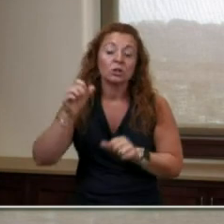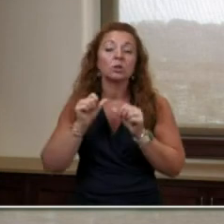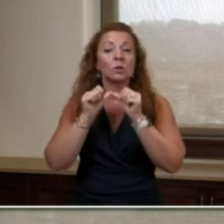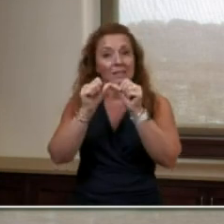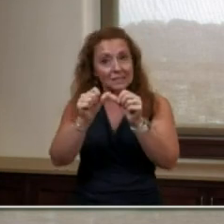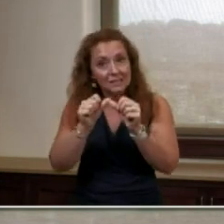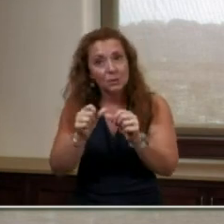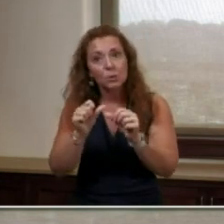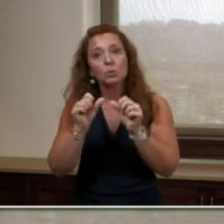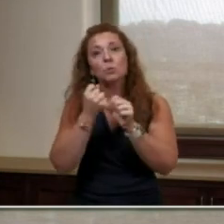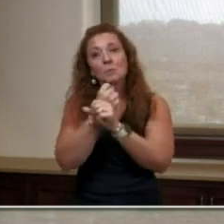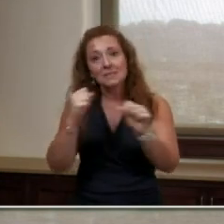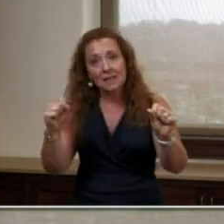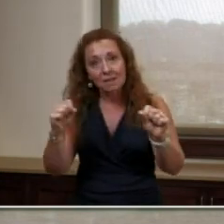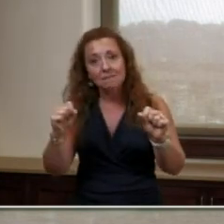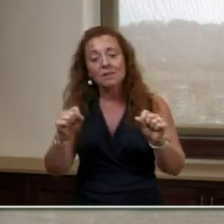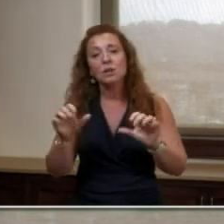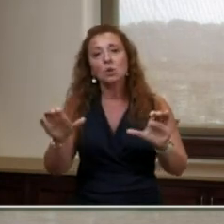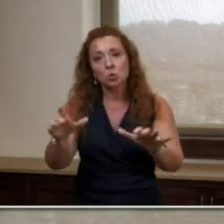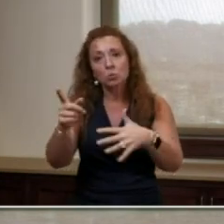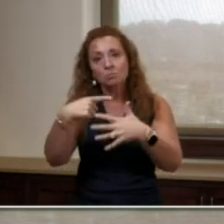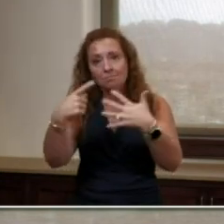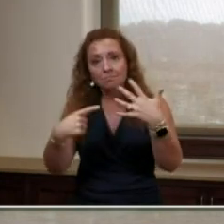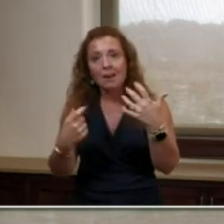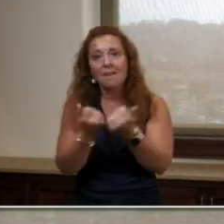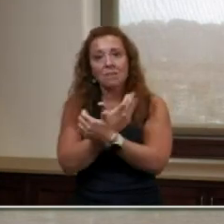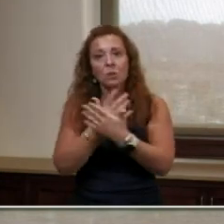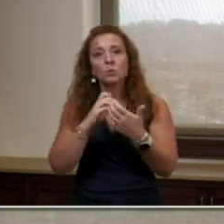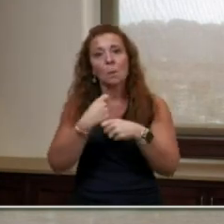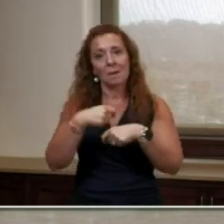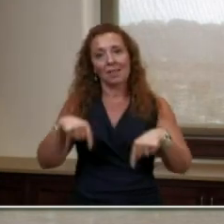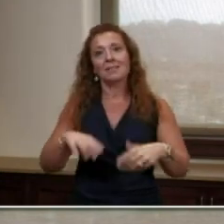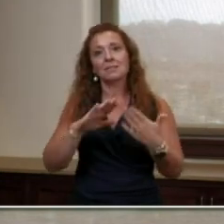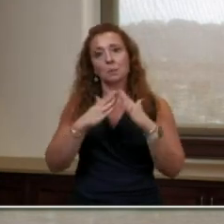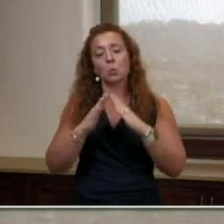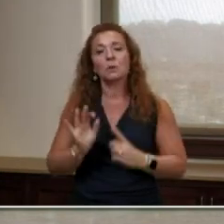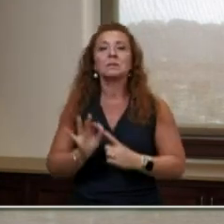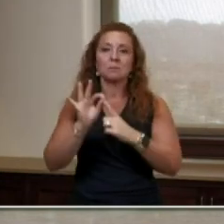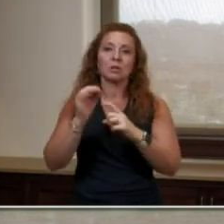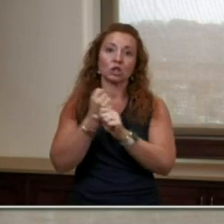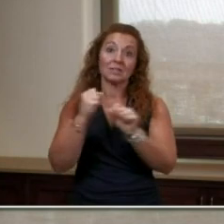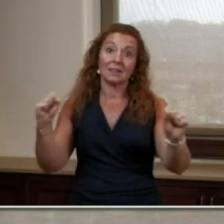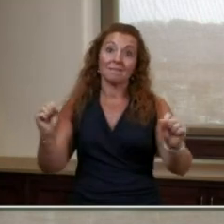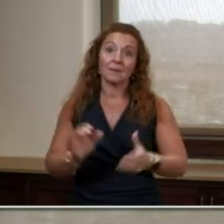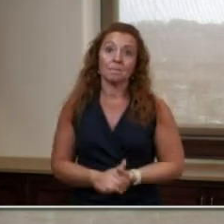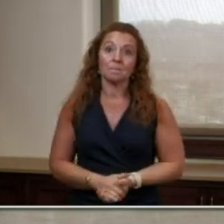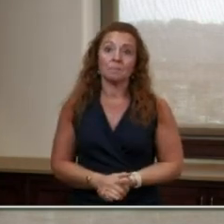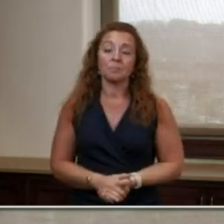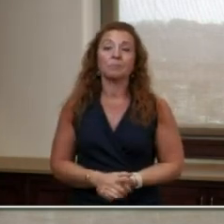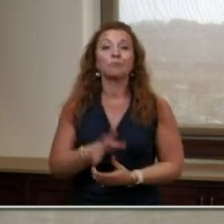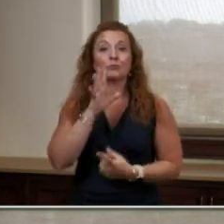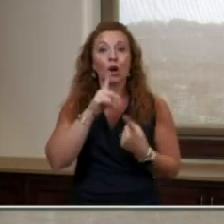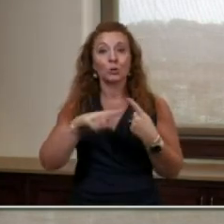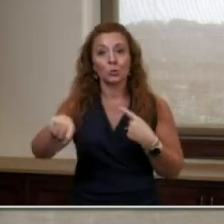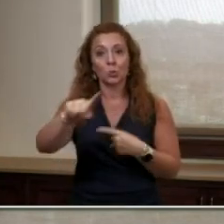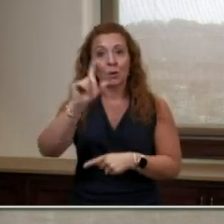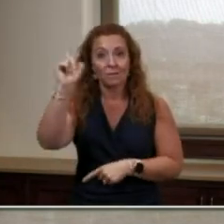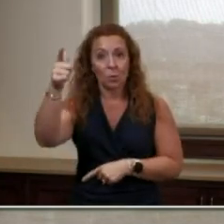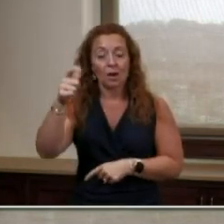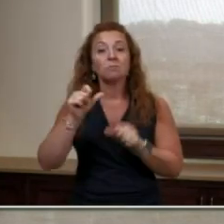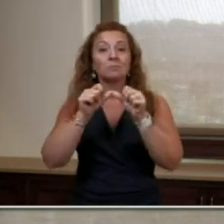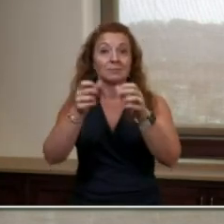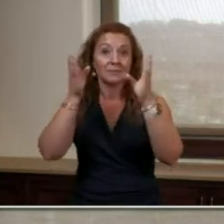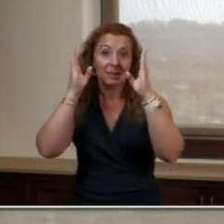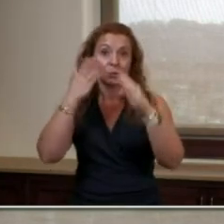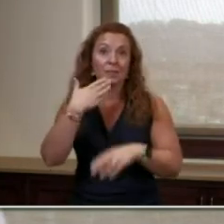to be safe and do the things we do to make our community as special and safe as it can be. So we'll be talking to you later, and stay